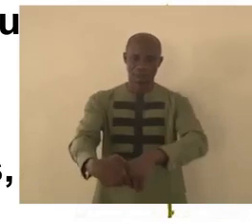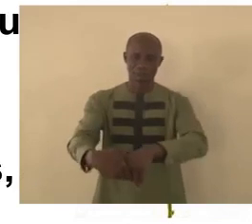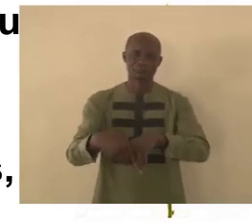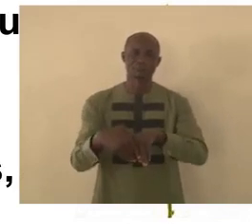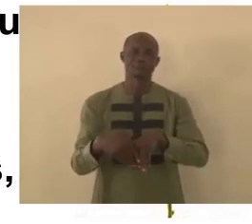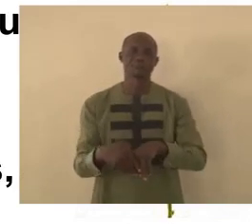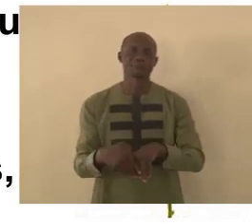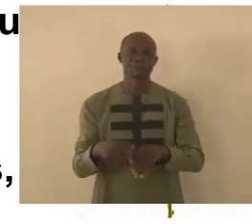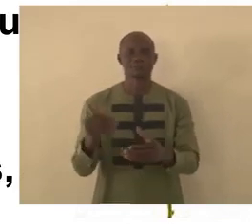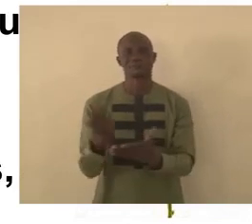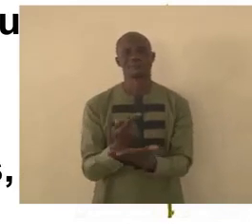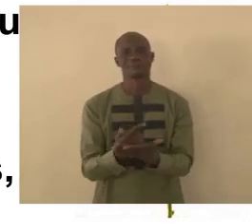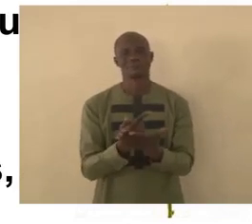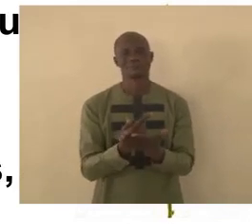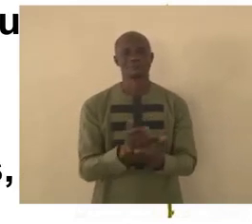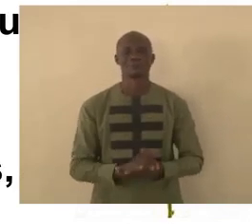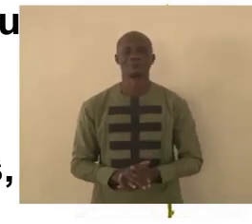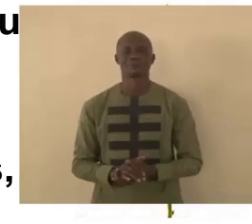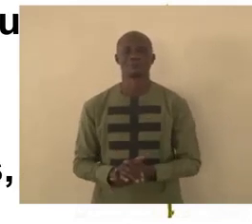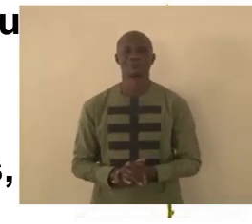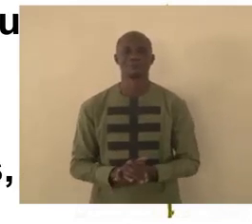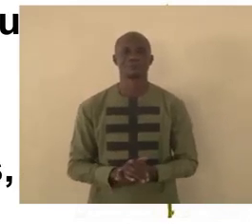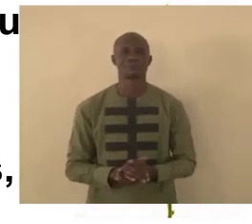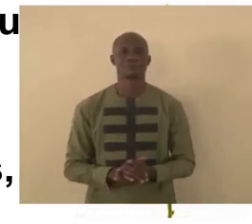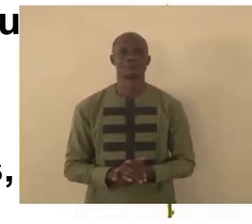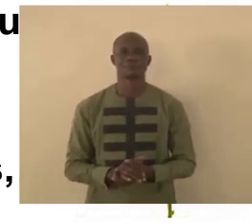hypocrites. Discuss.